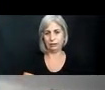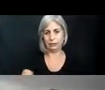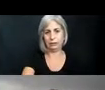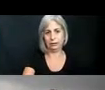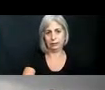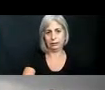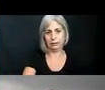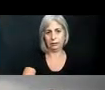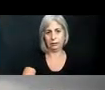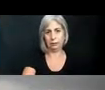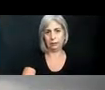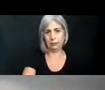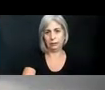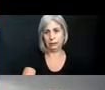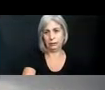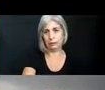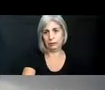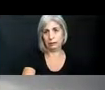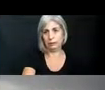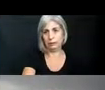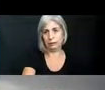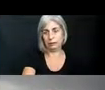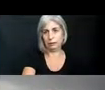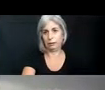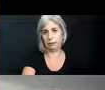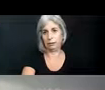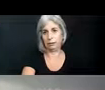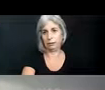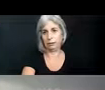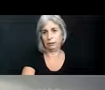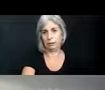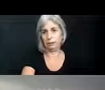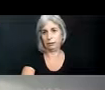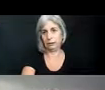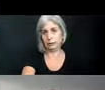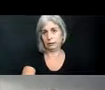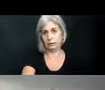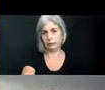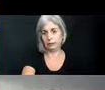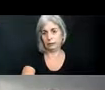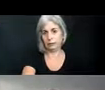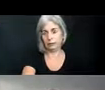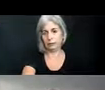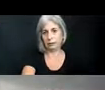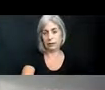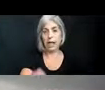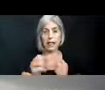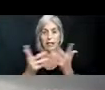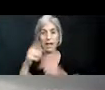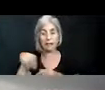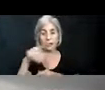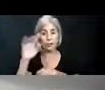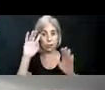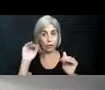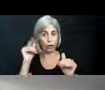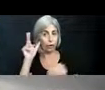So one of the other main issues associated with climate change in the oceans is coral bleaching. I'm sure a lot of you have heard